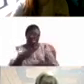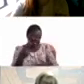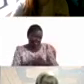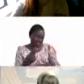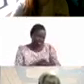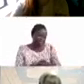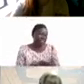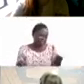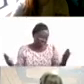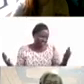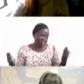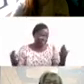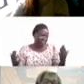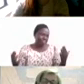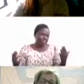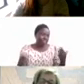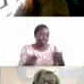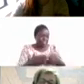then